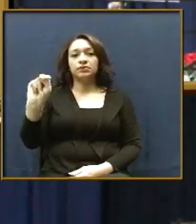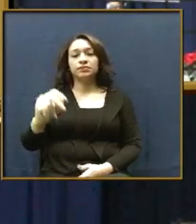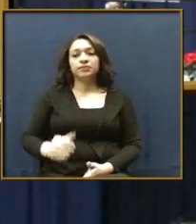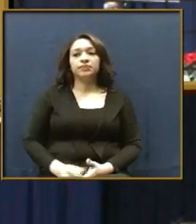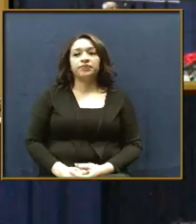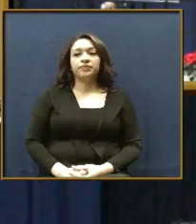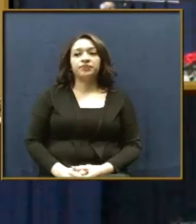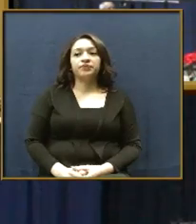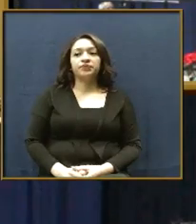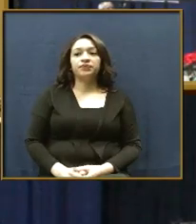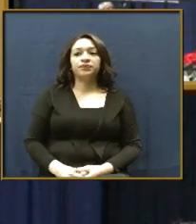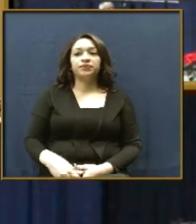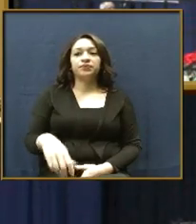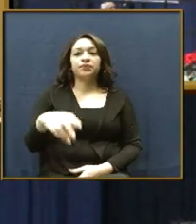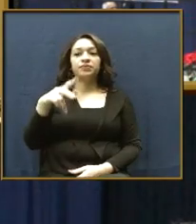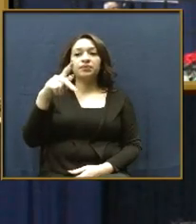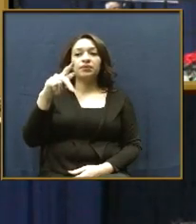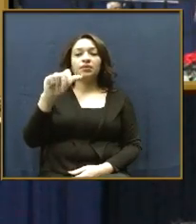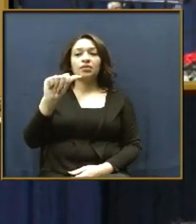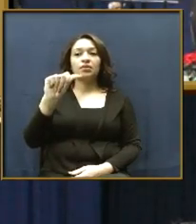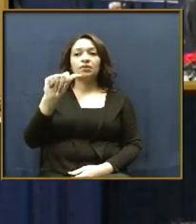Paula Jo Easley.